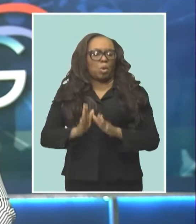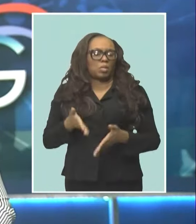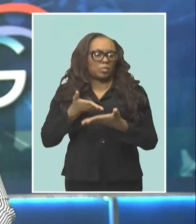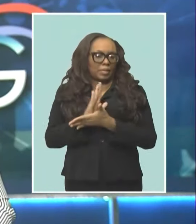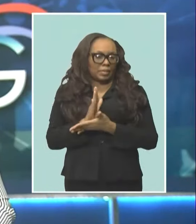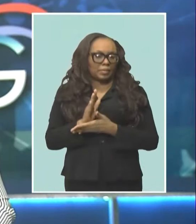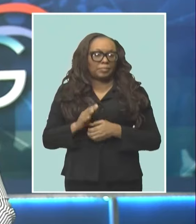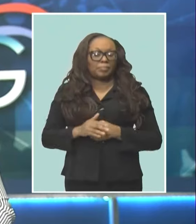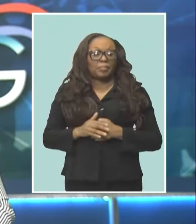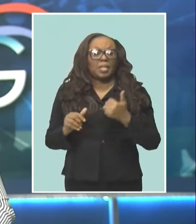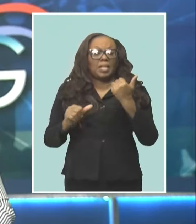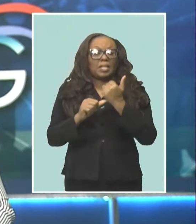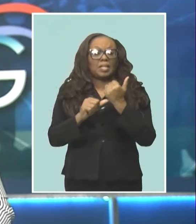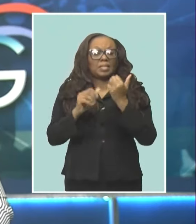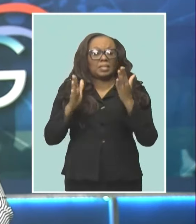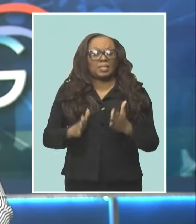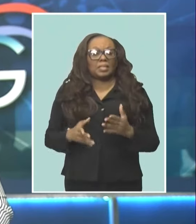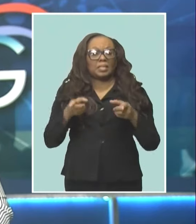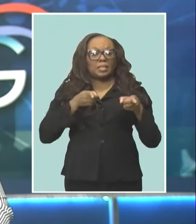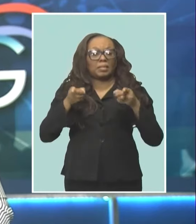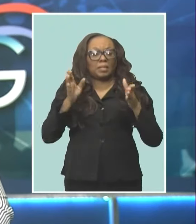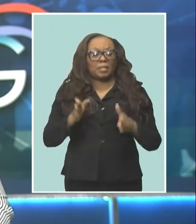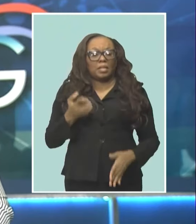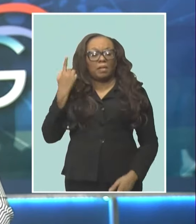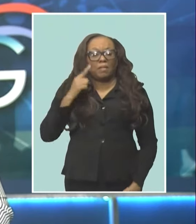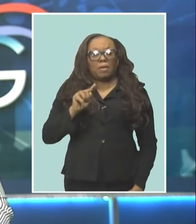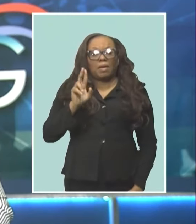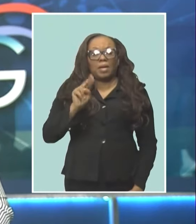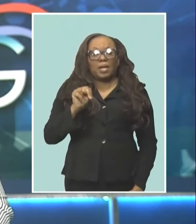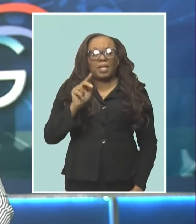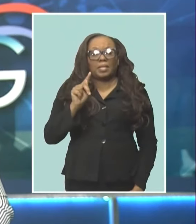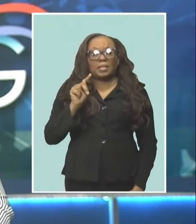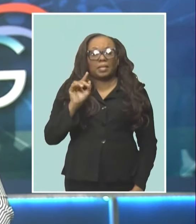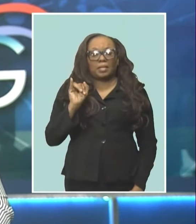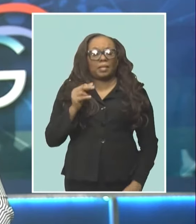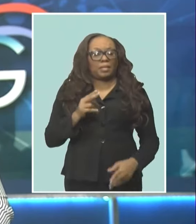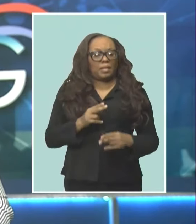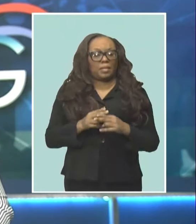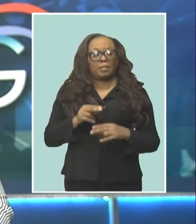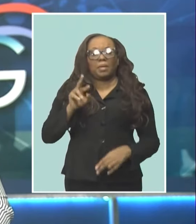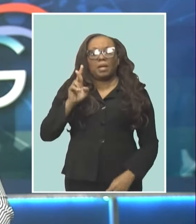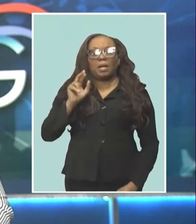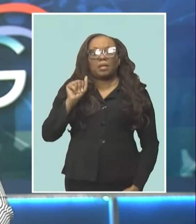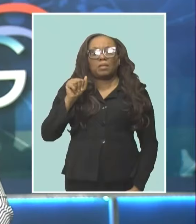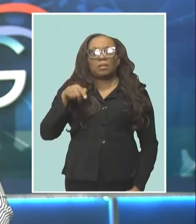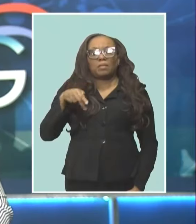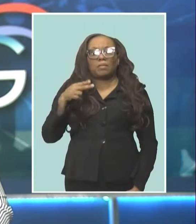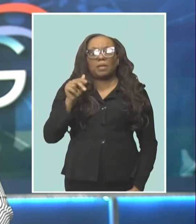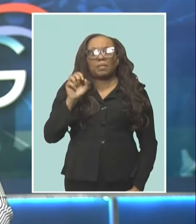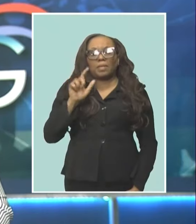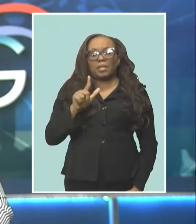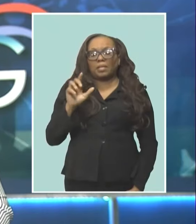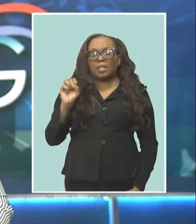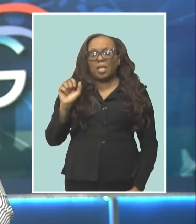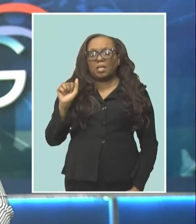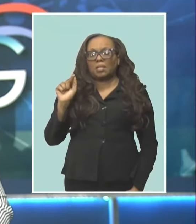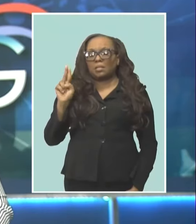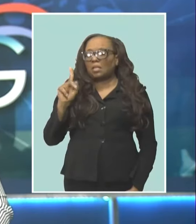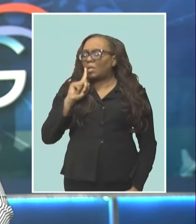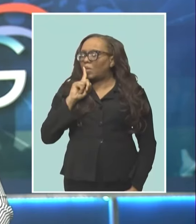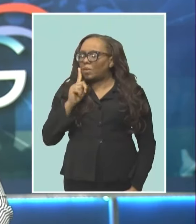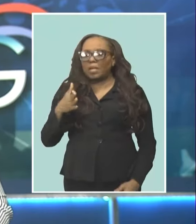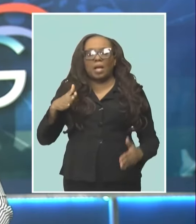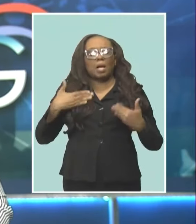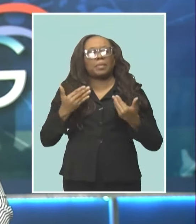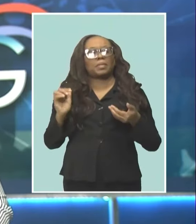Assistant Director of the National Transformation Initiative, Raphael Saul, welcomed the collaboration, saying the program falls in line